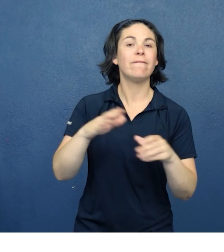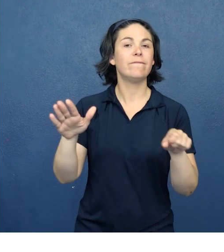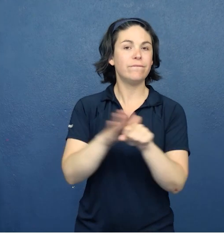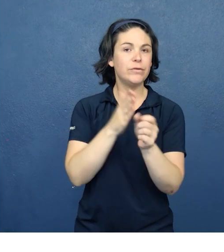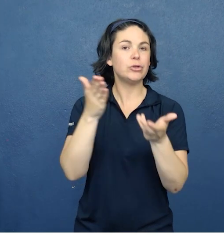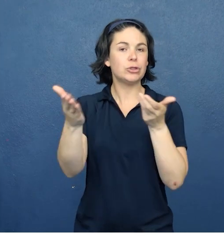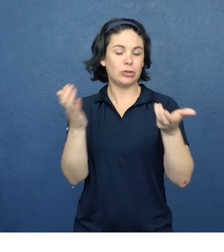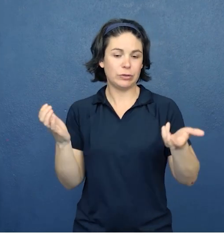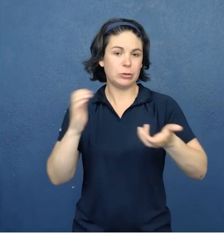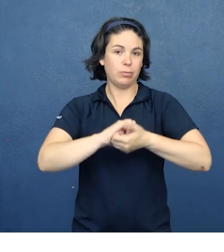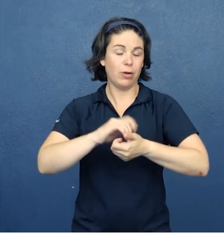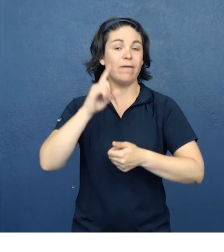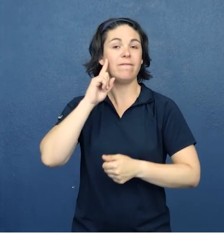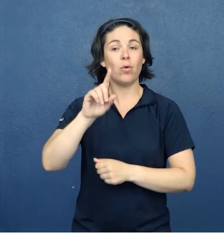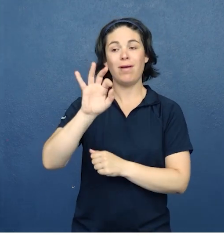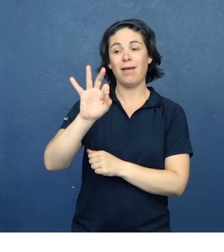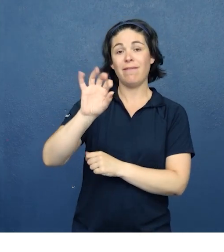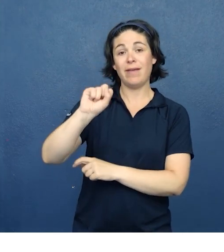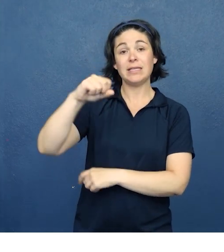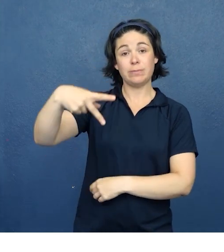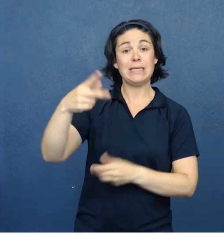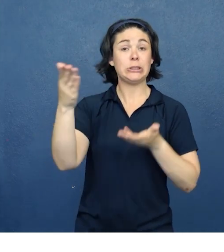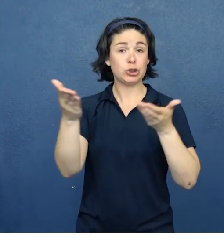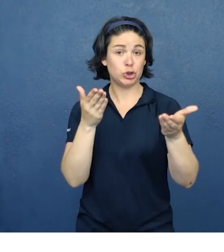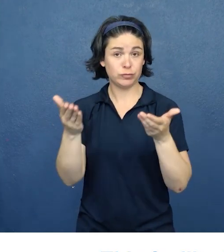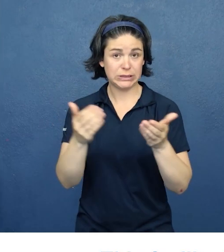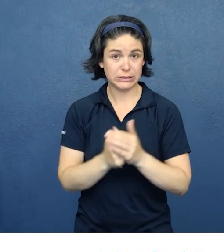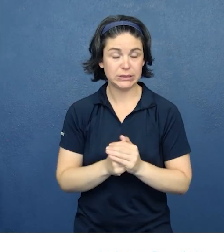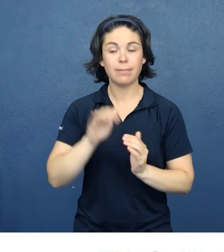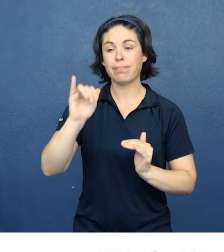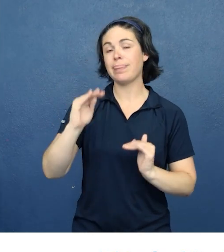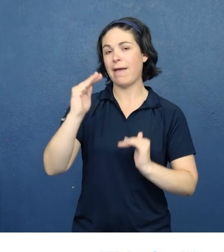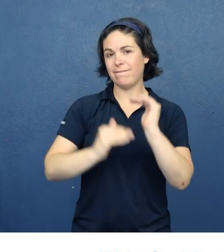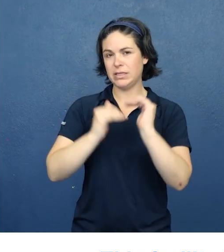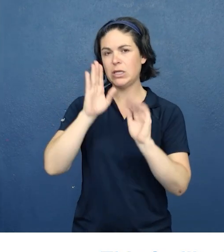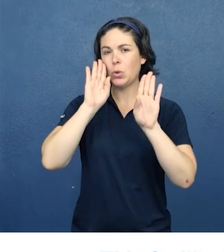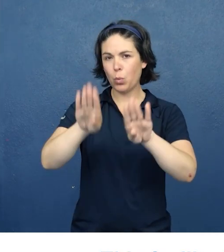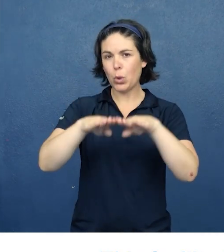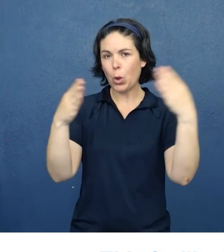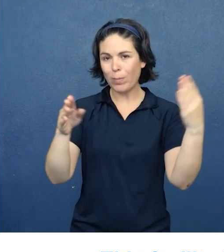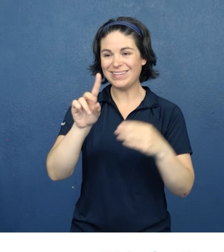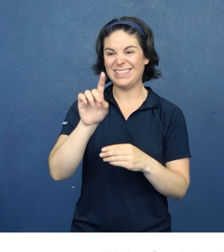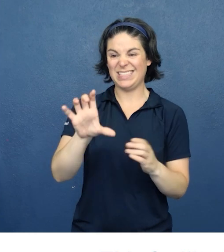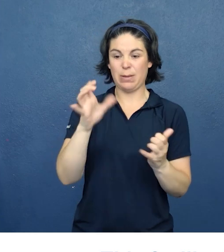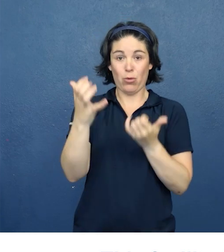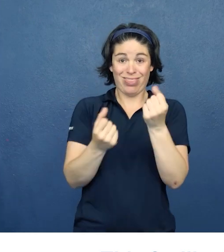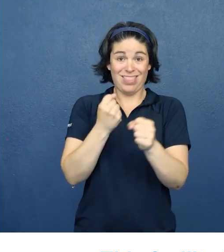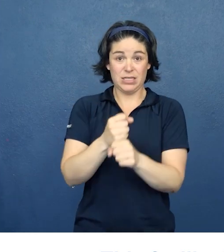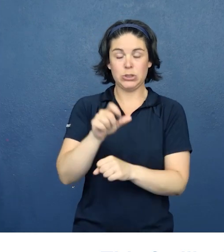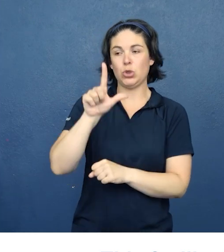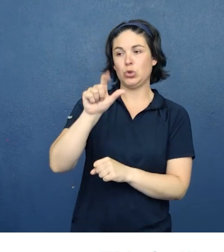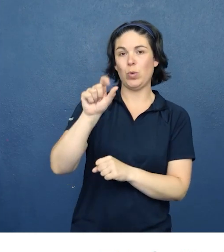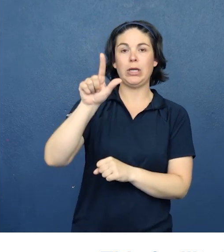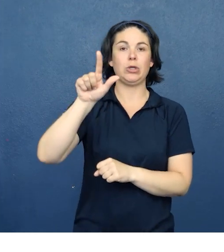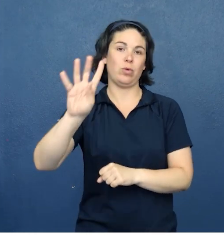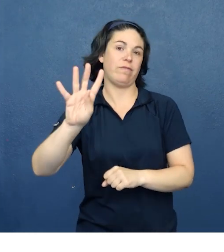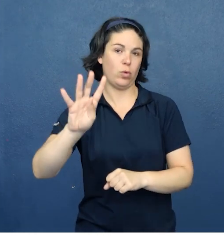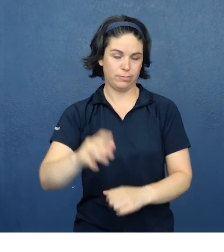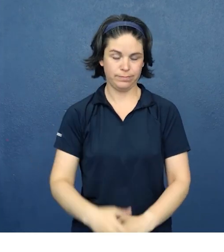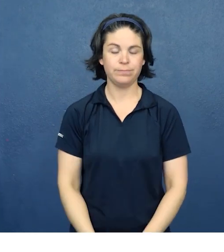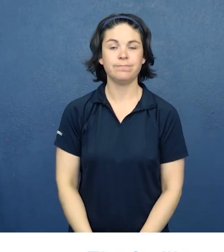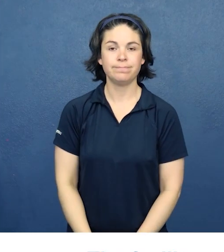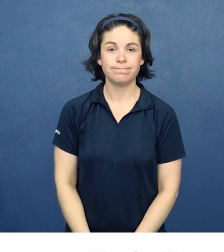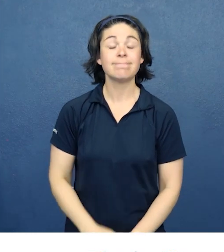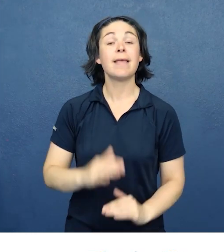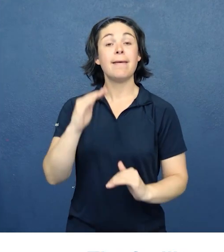full-service partnership, or FSP services. This facility is expected to open in December of this year in 2024.